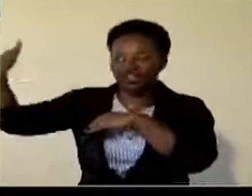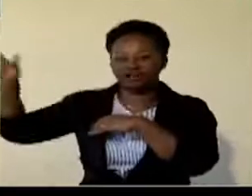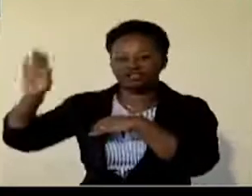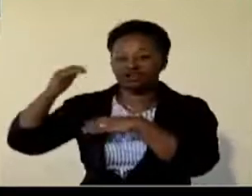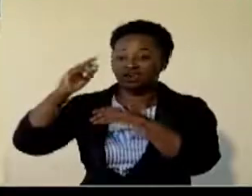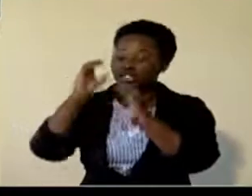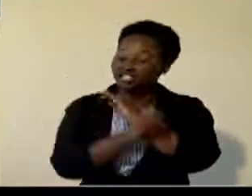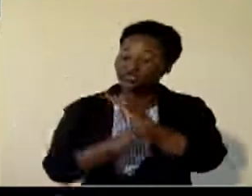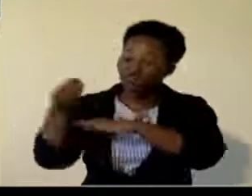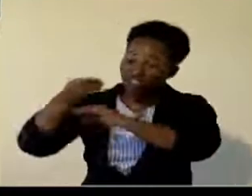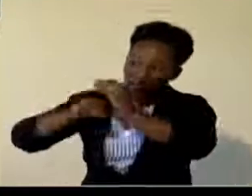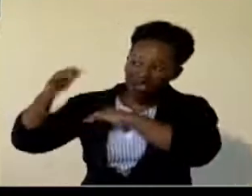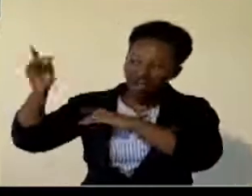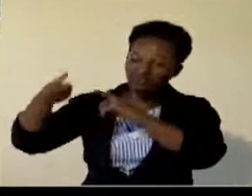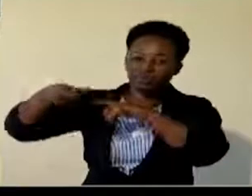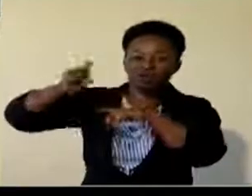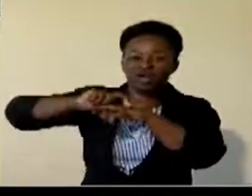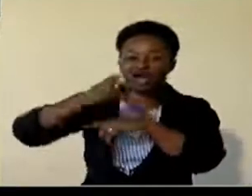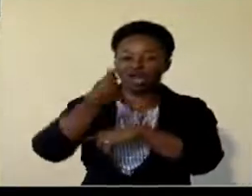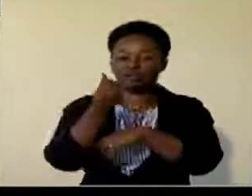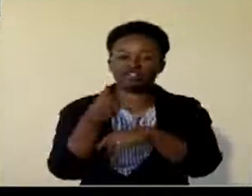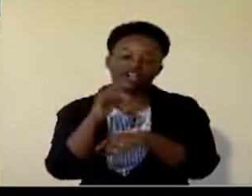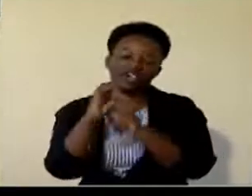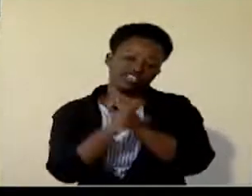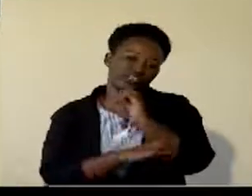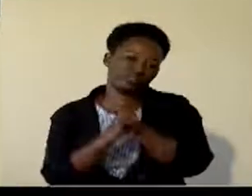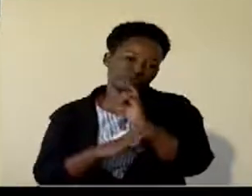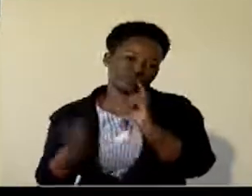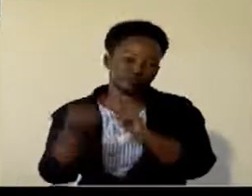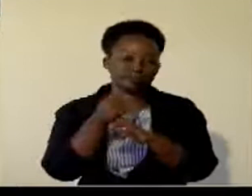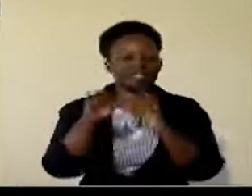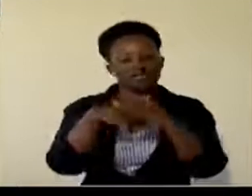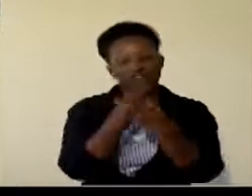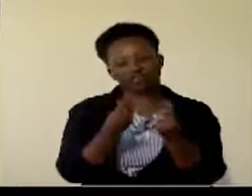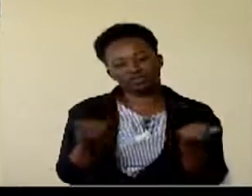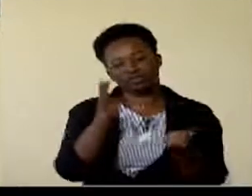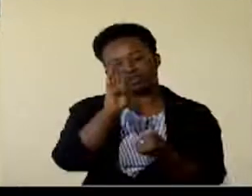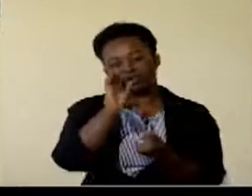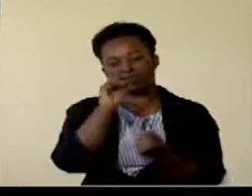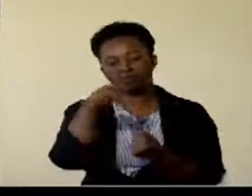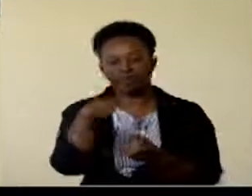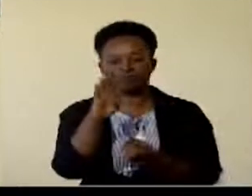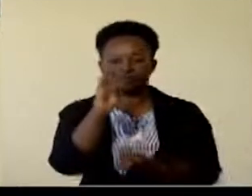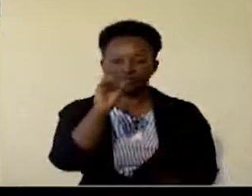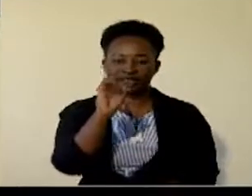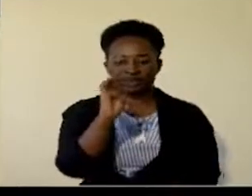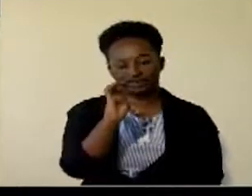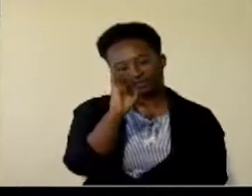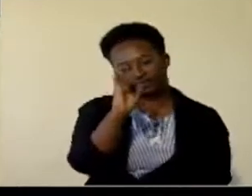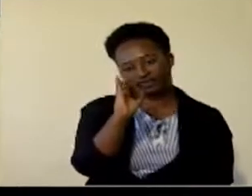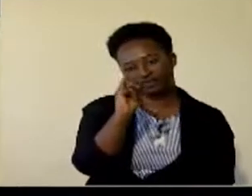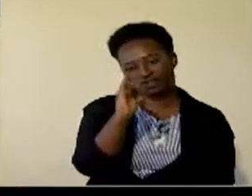exports, this will increase earnings on exports, hence solving balance of payment deficits.